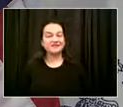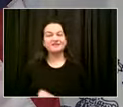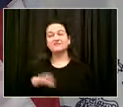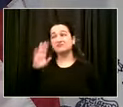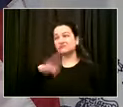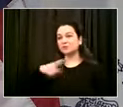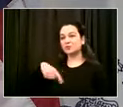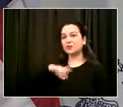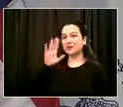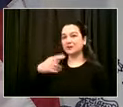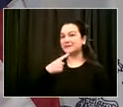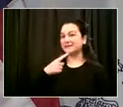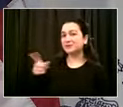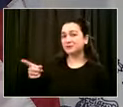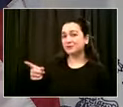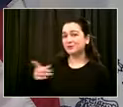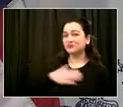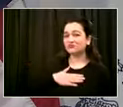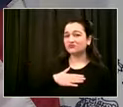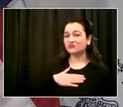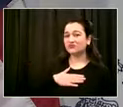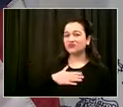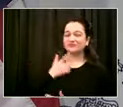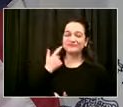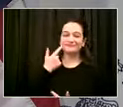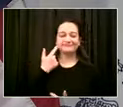Oh, okay. And I'm not sure what that means, but here we go.